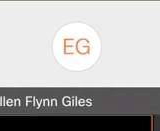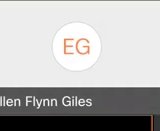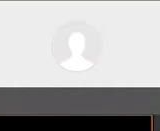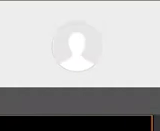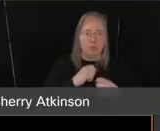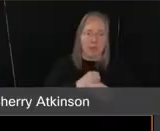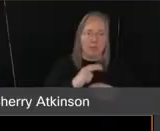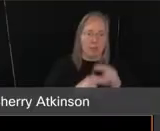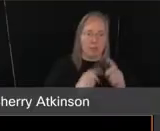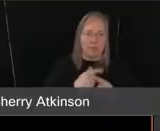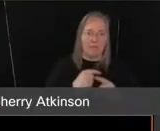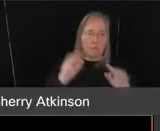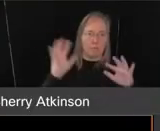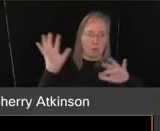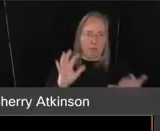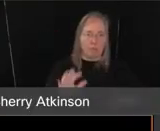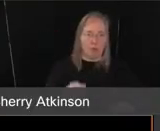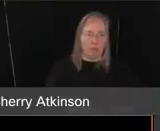weather.